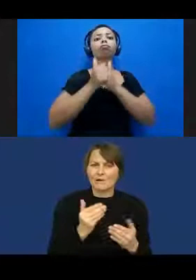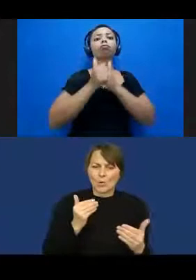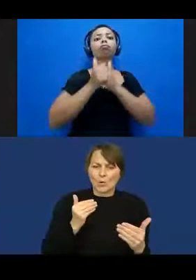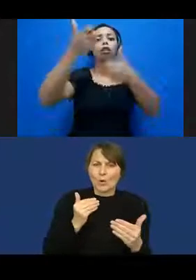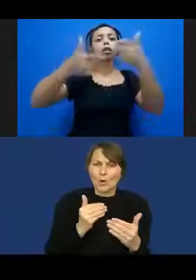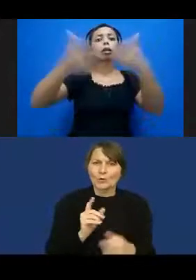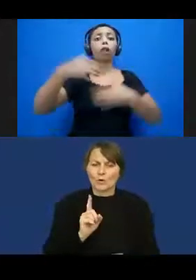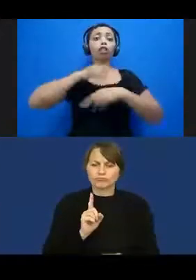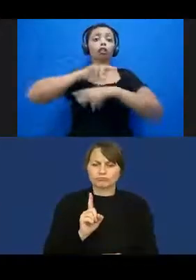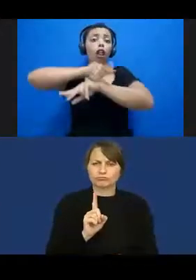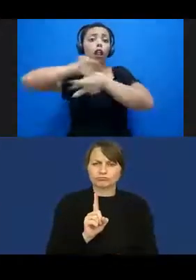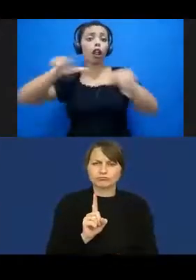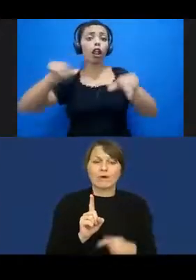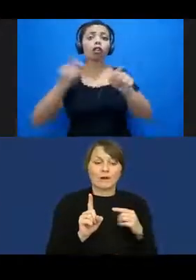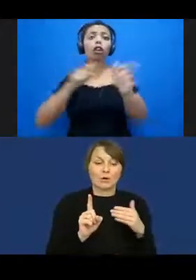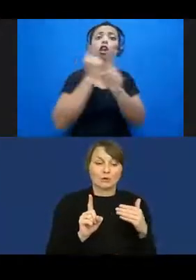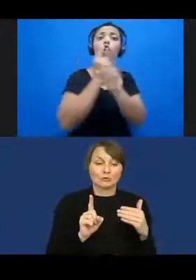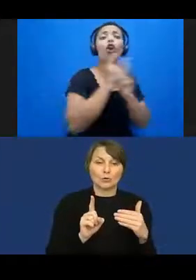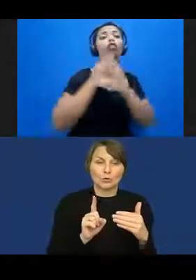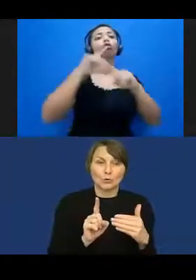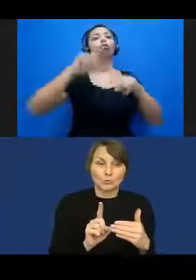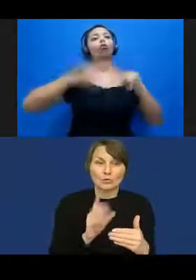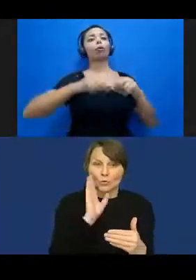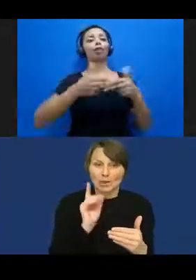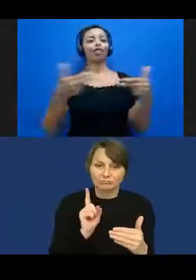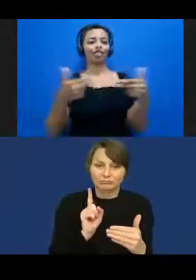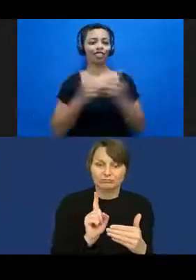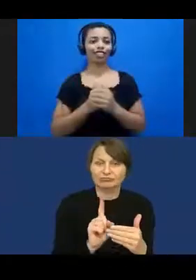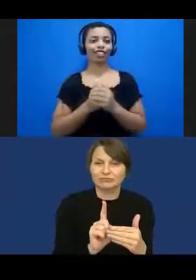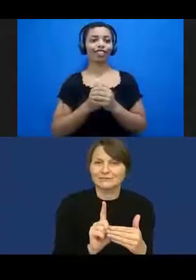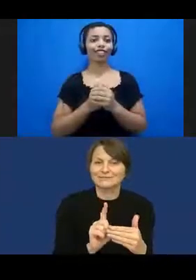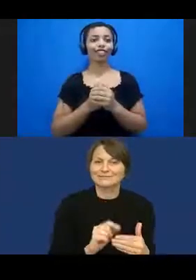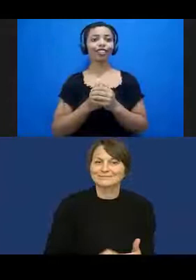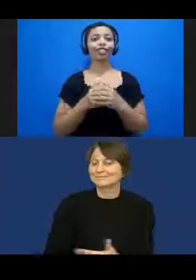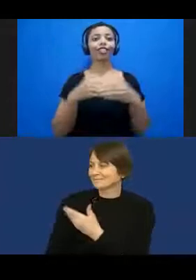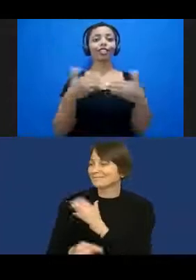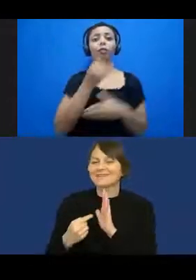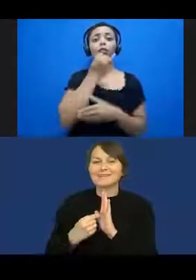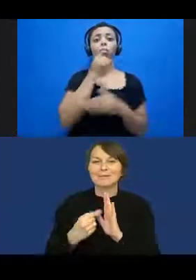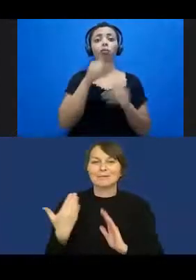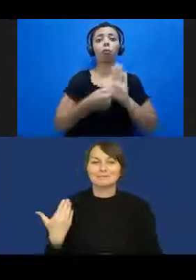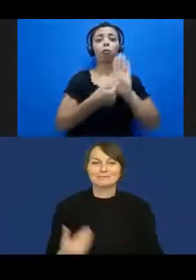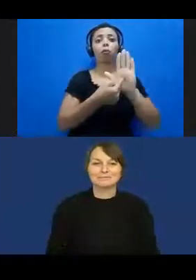object. I'll just talk you through these for a moment. So here's some examples.